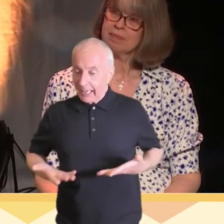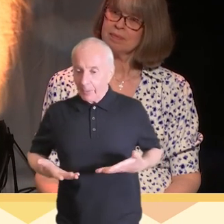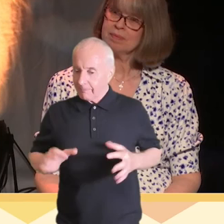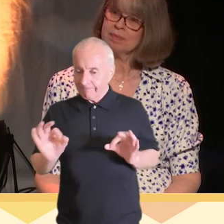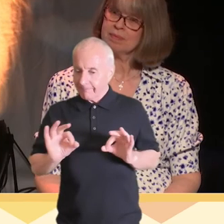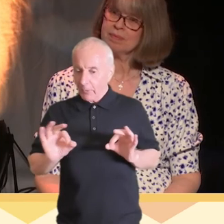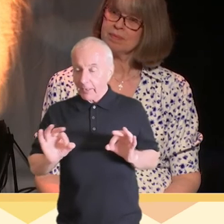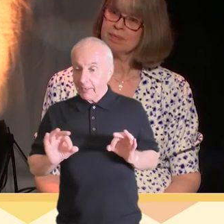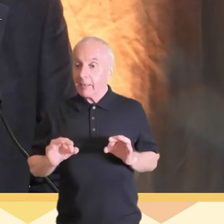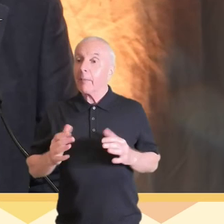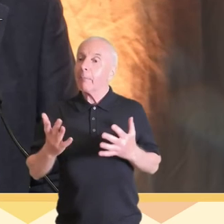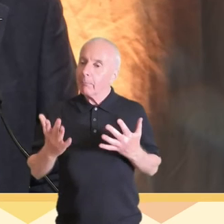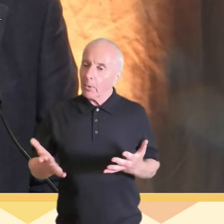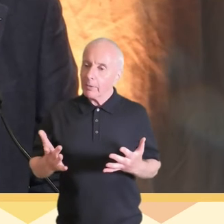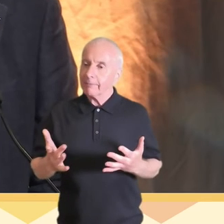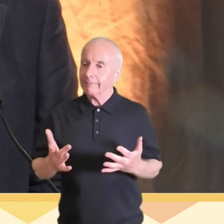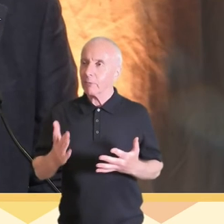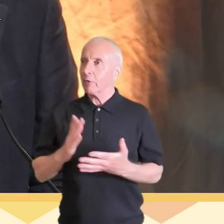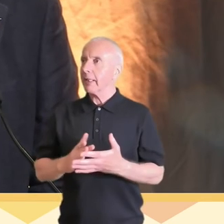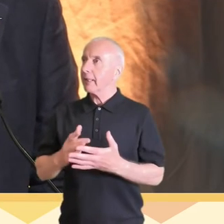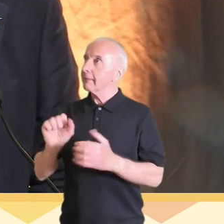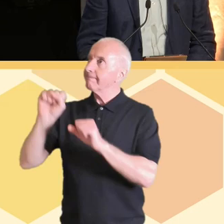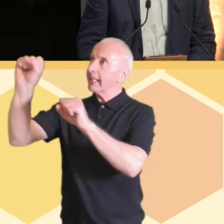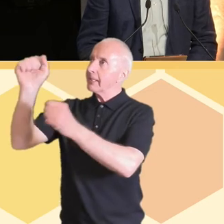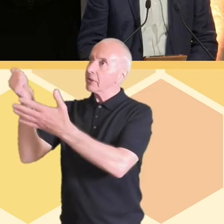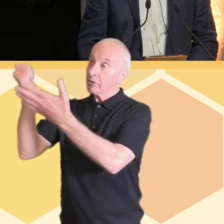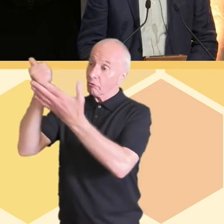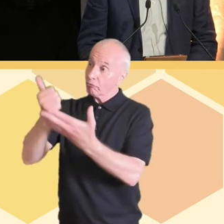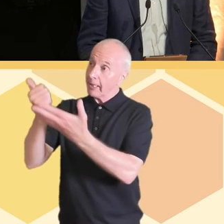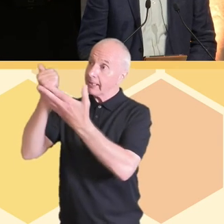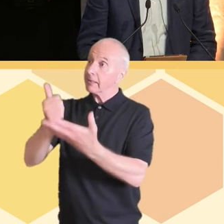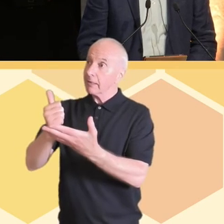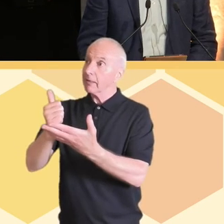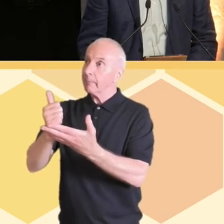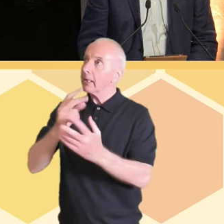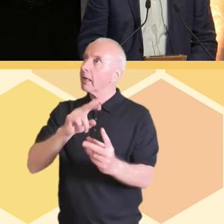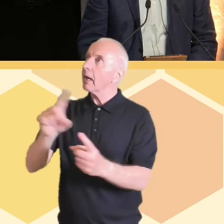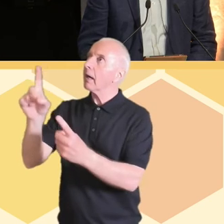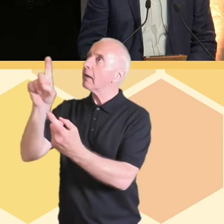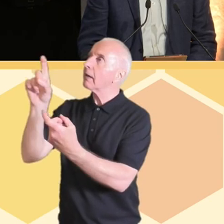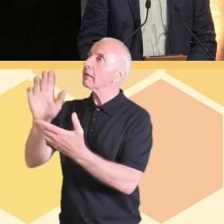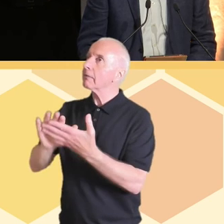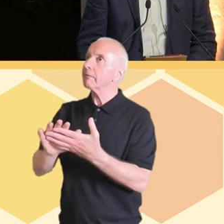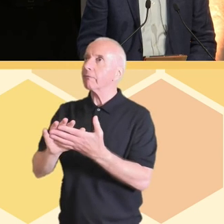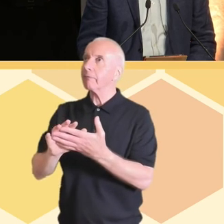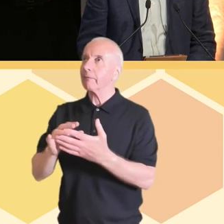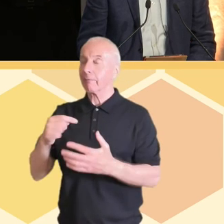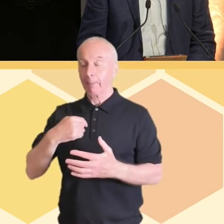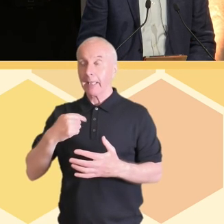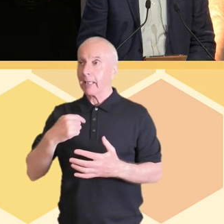being attentive to rhythms of grace still speaks to me in my continued